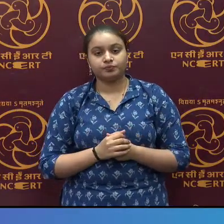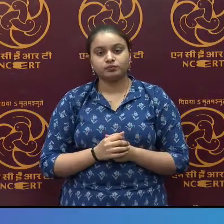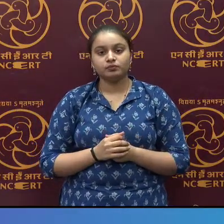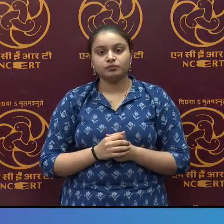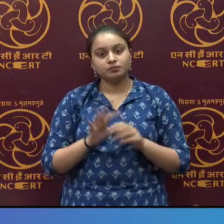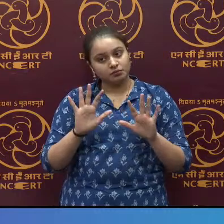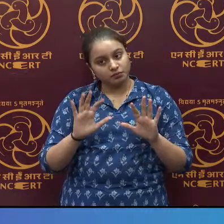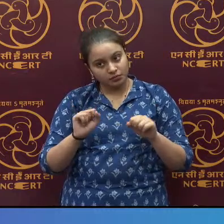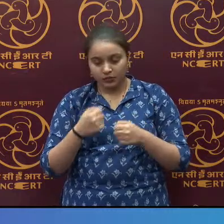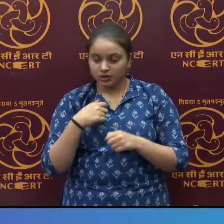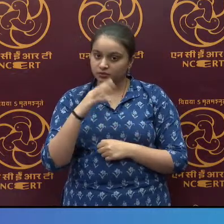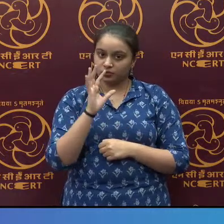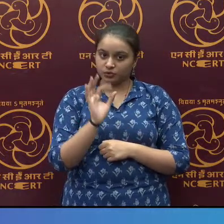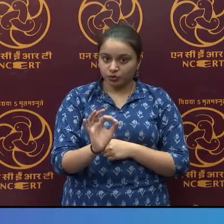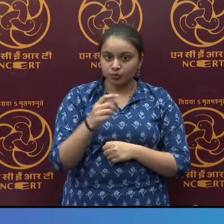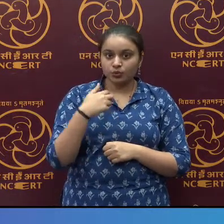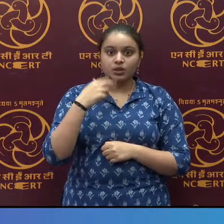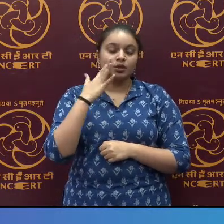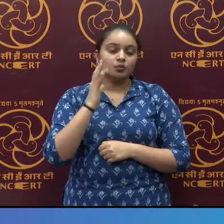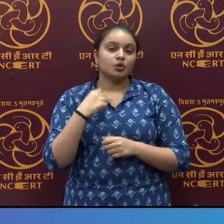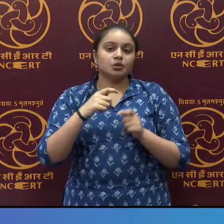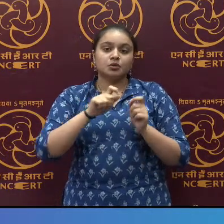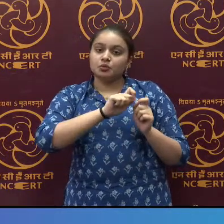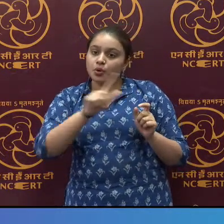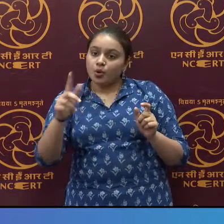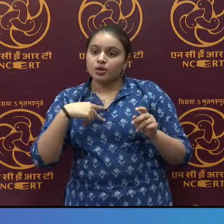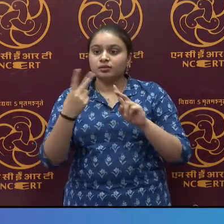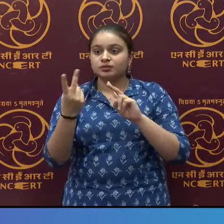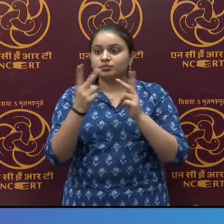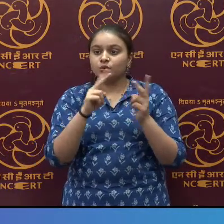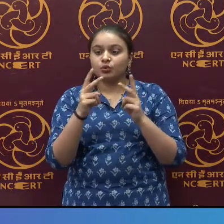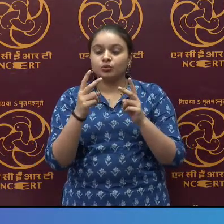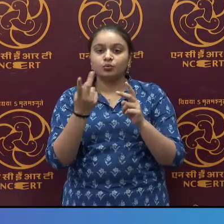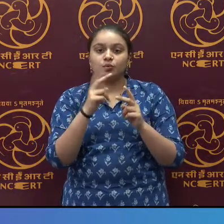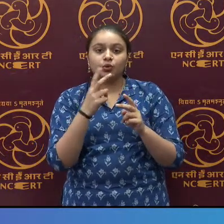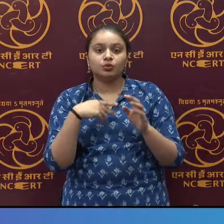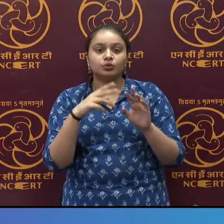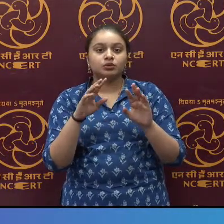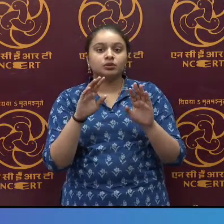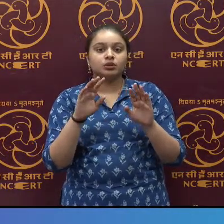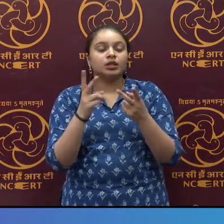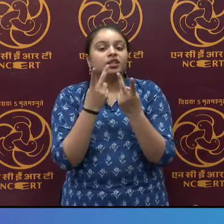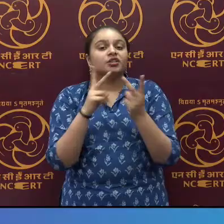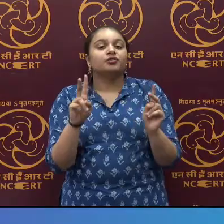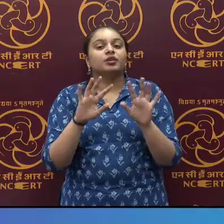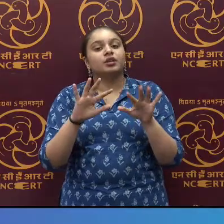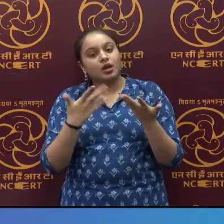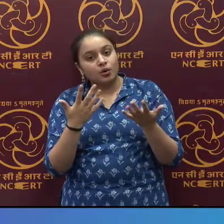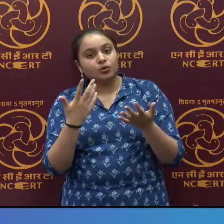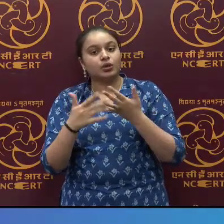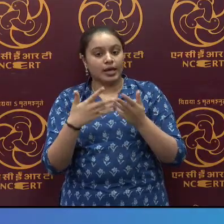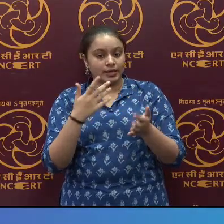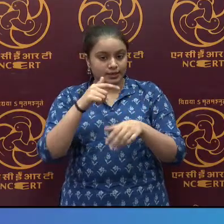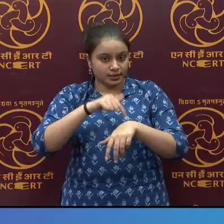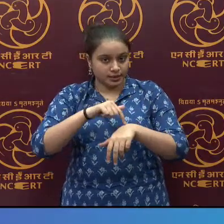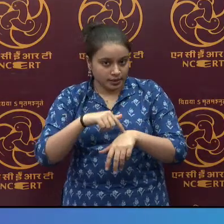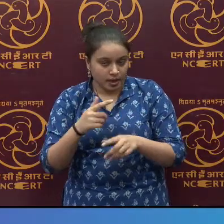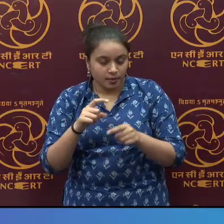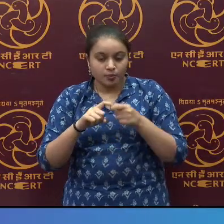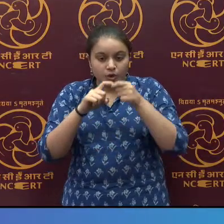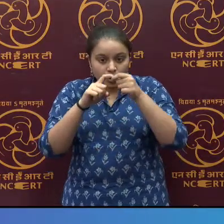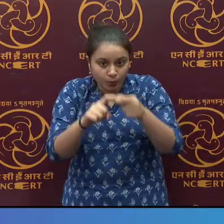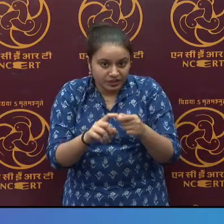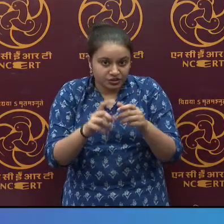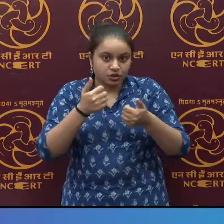true, ma'am, and it was very important for all of us to know the difference between these four types of articles, so that whenever a question is there in